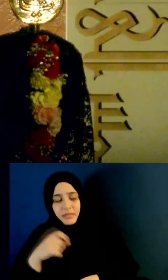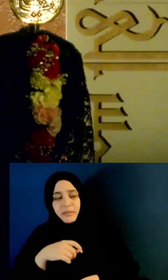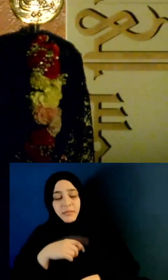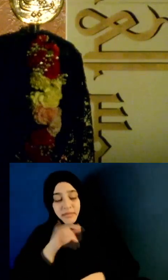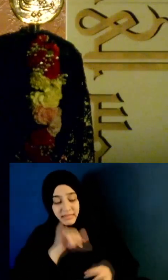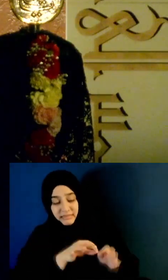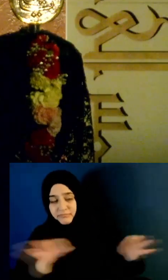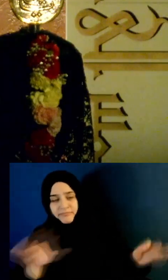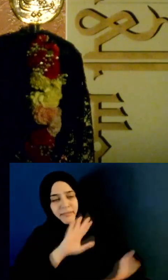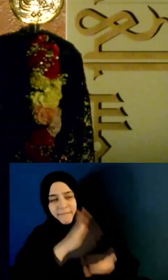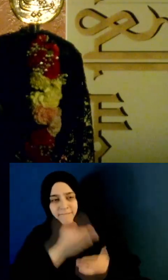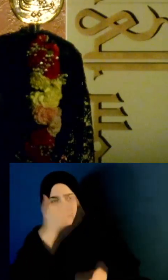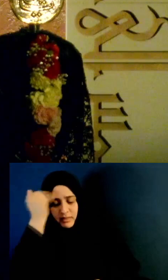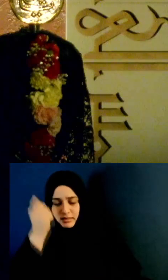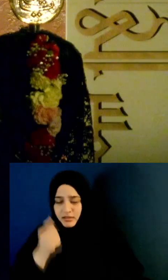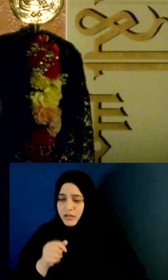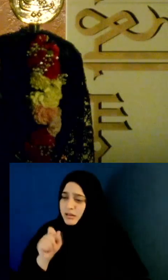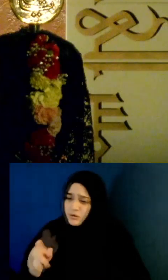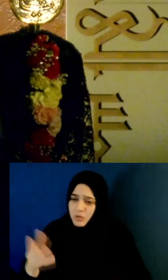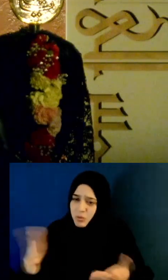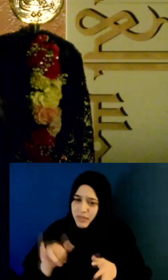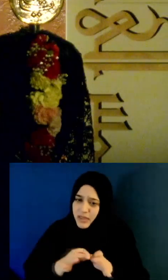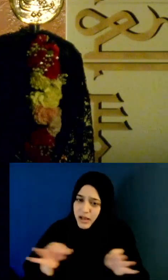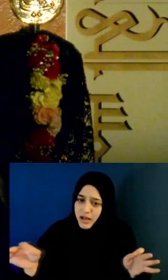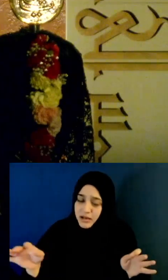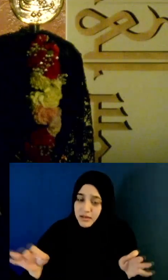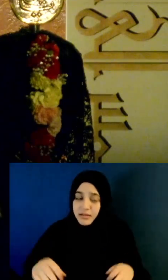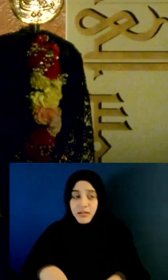When someone falls from a horse,